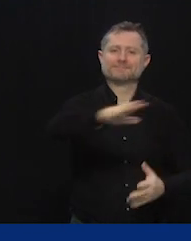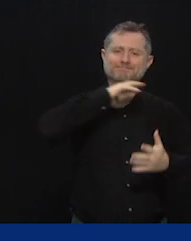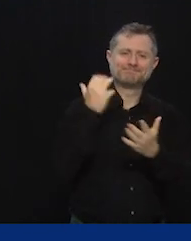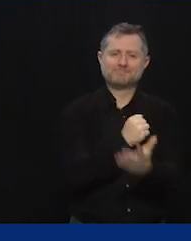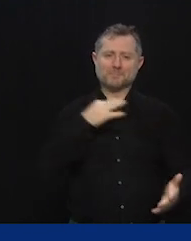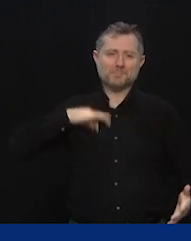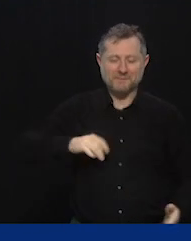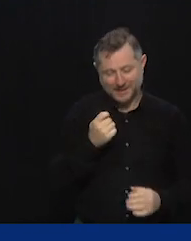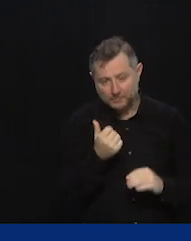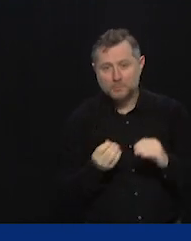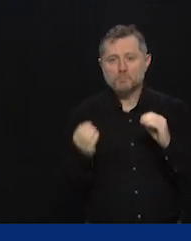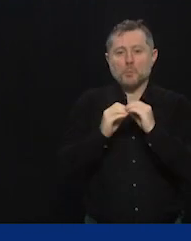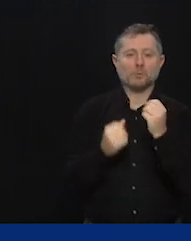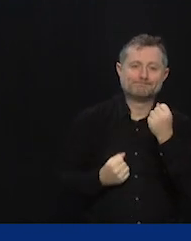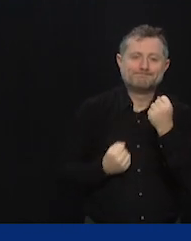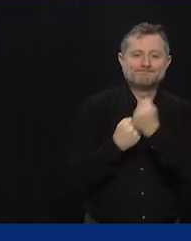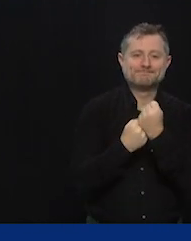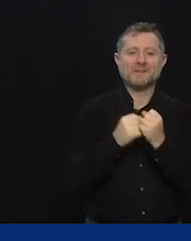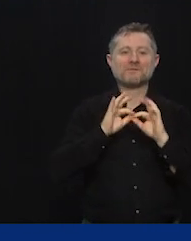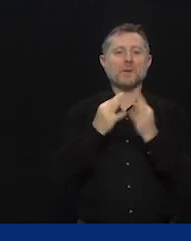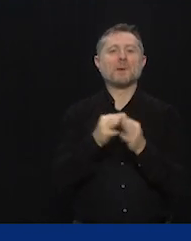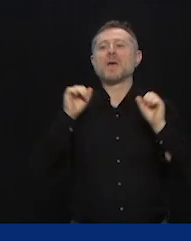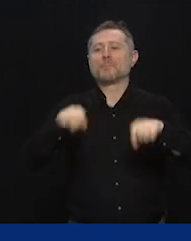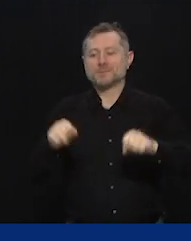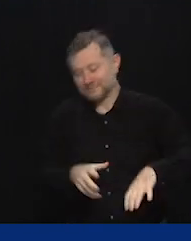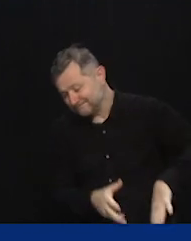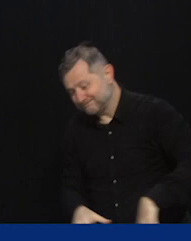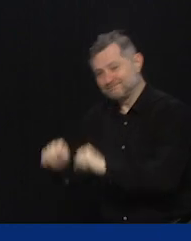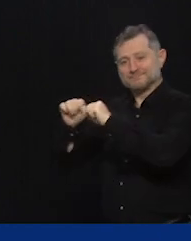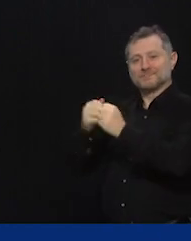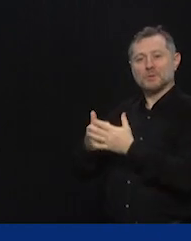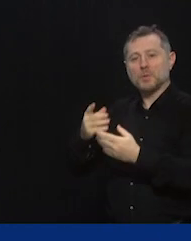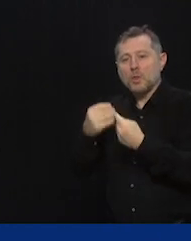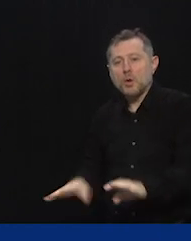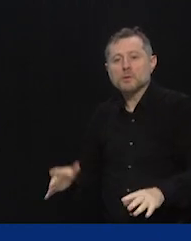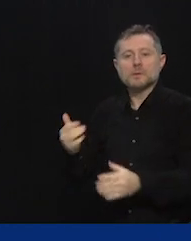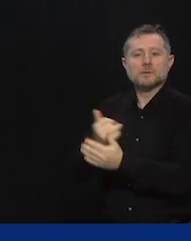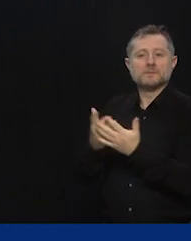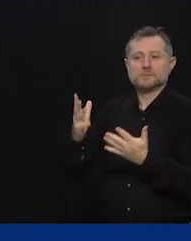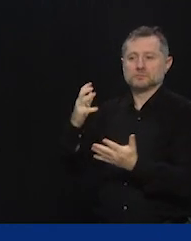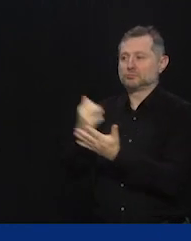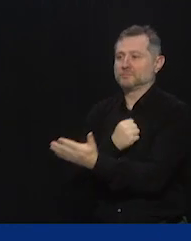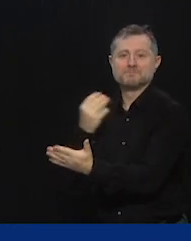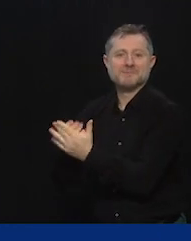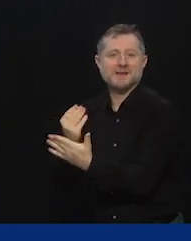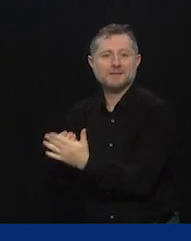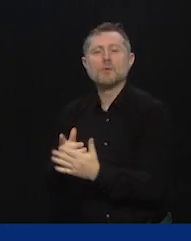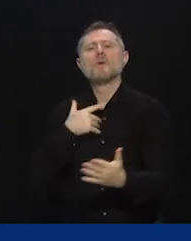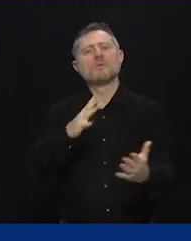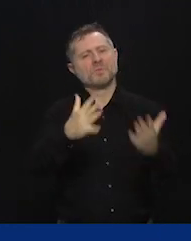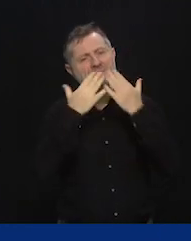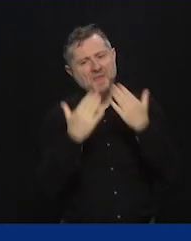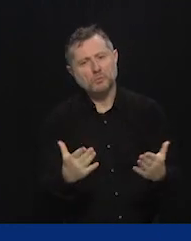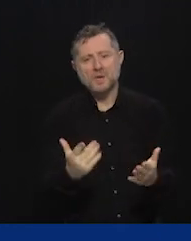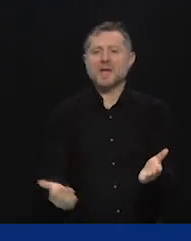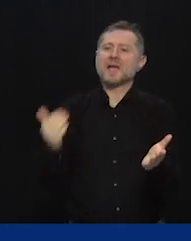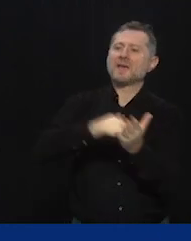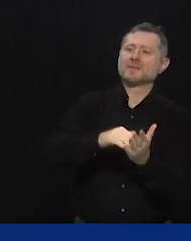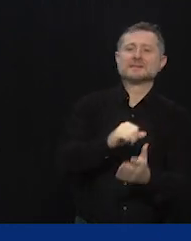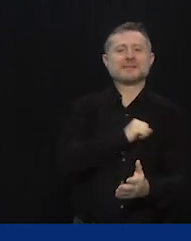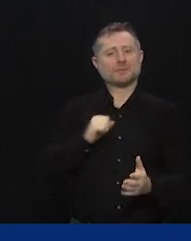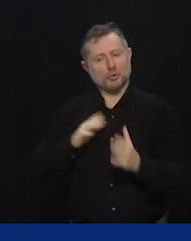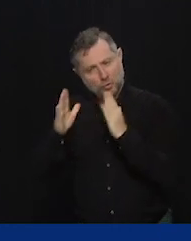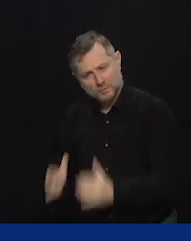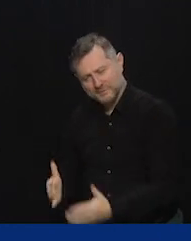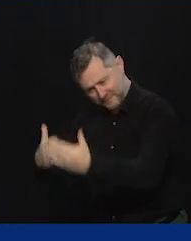their families can be there to step in and not lose their own income. So thank you very much. And Senator Dabu, again, I want to thank you for being a leader on this. You